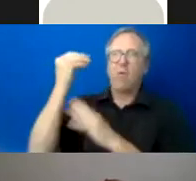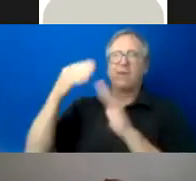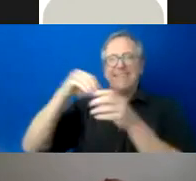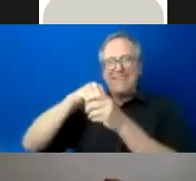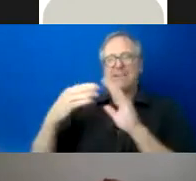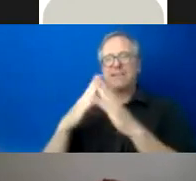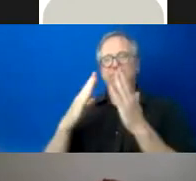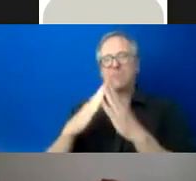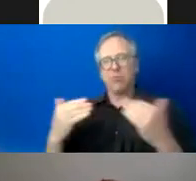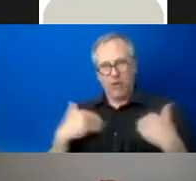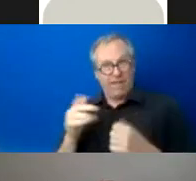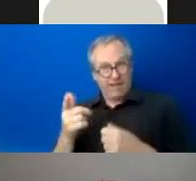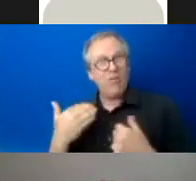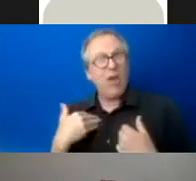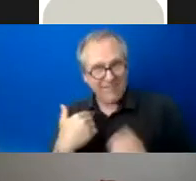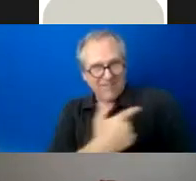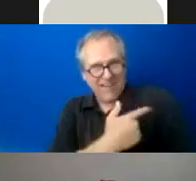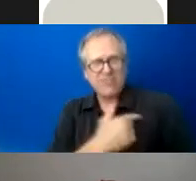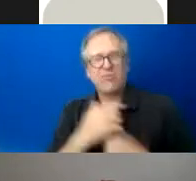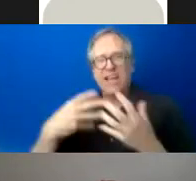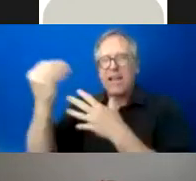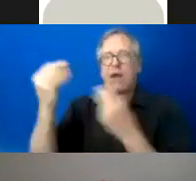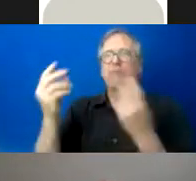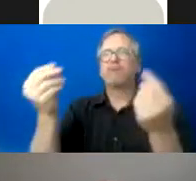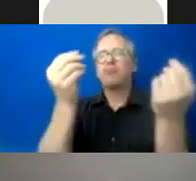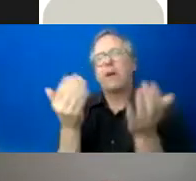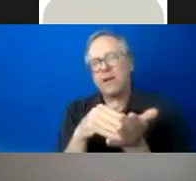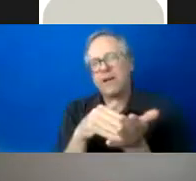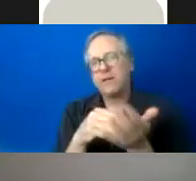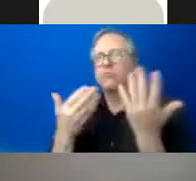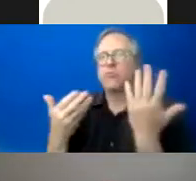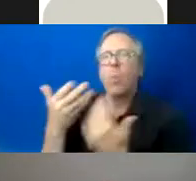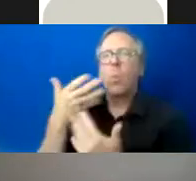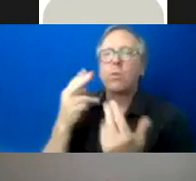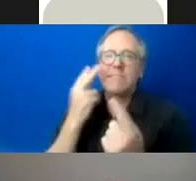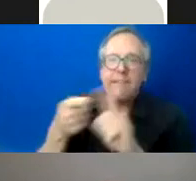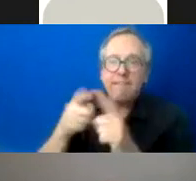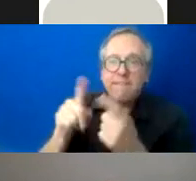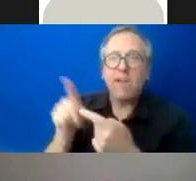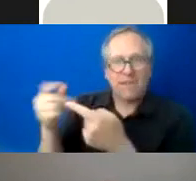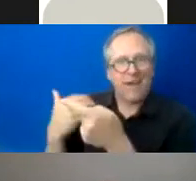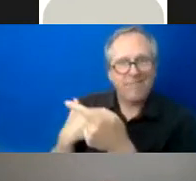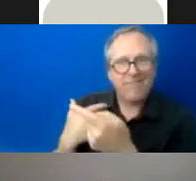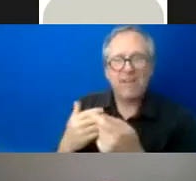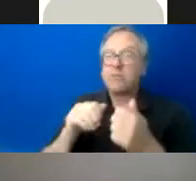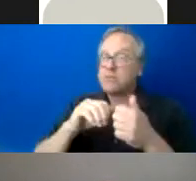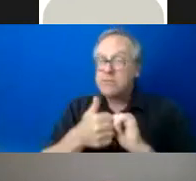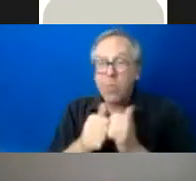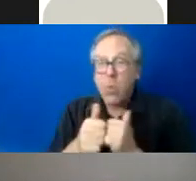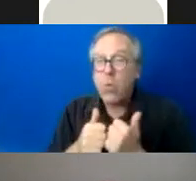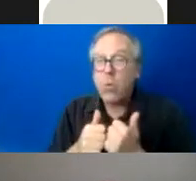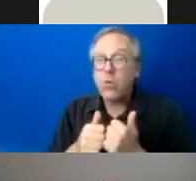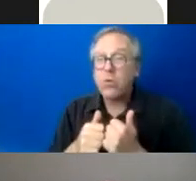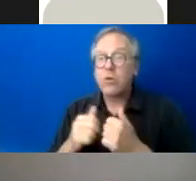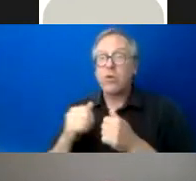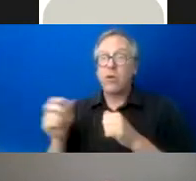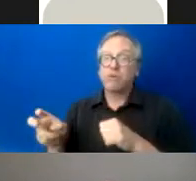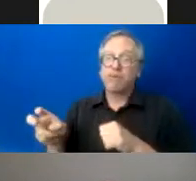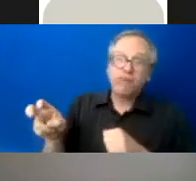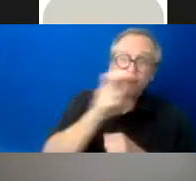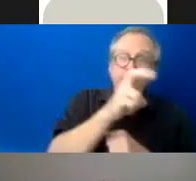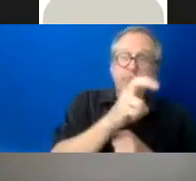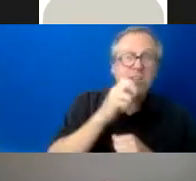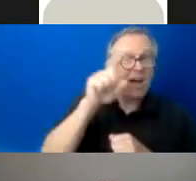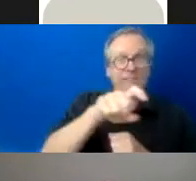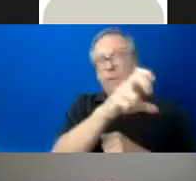to have life as normal, seeing your friends, socializing, playing your sports if you're on travel teams, you know, crossing state lines and not having to